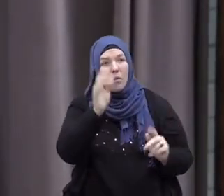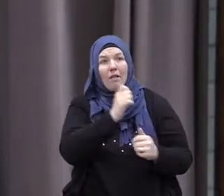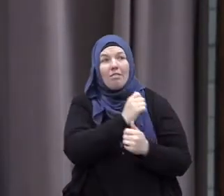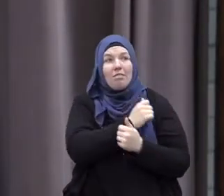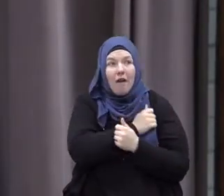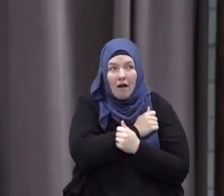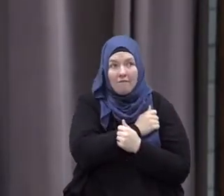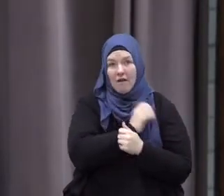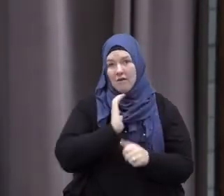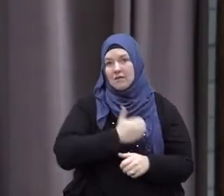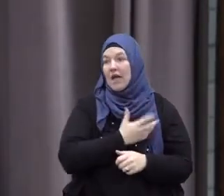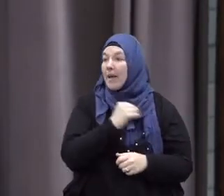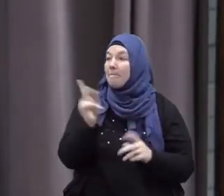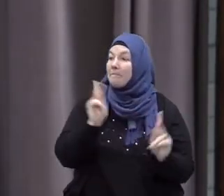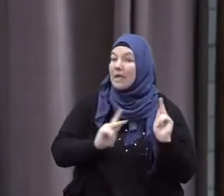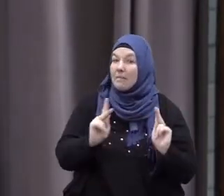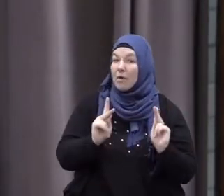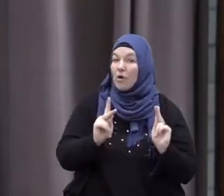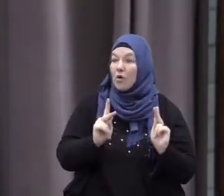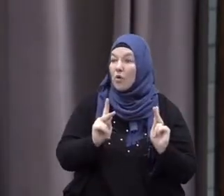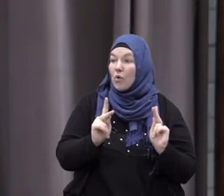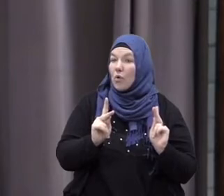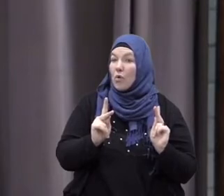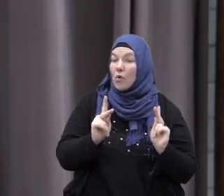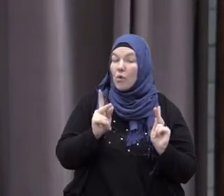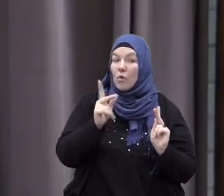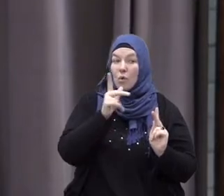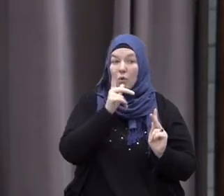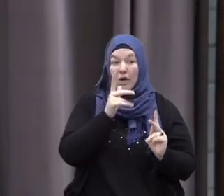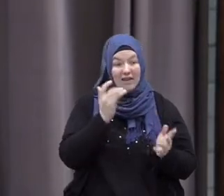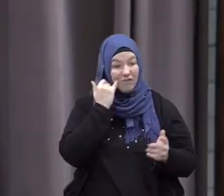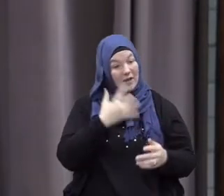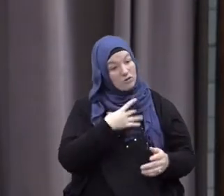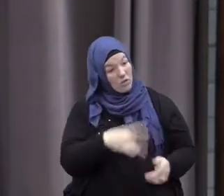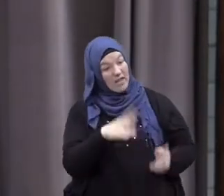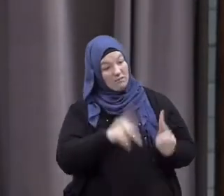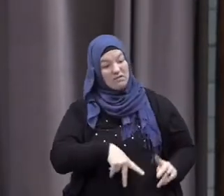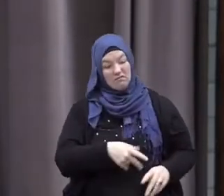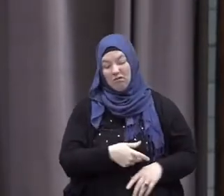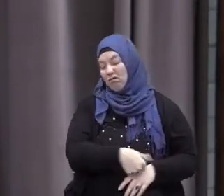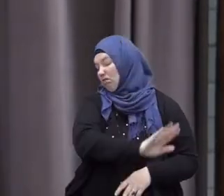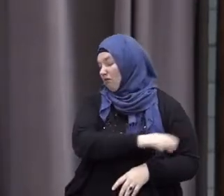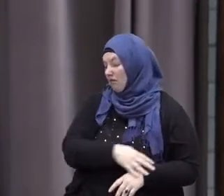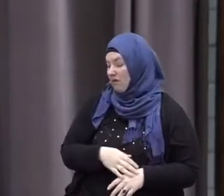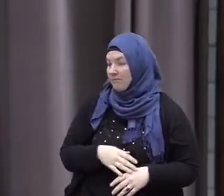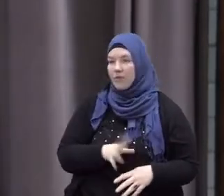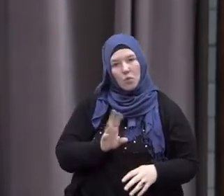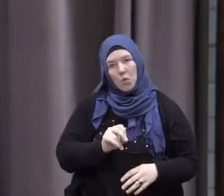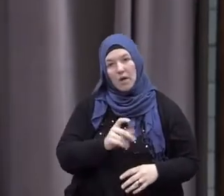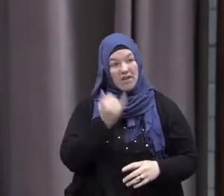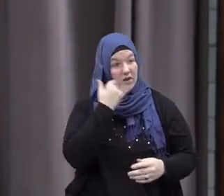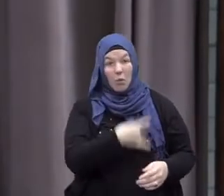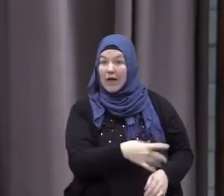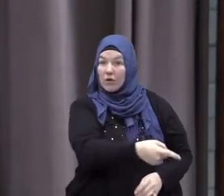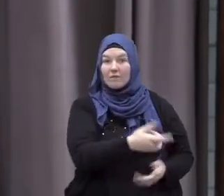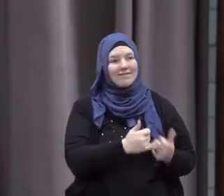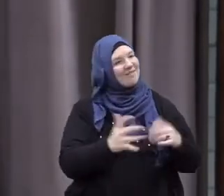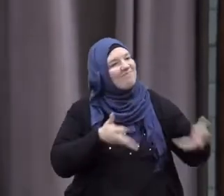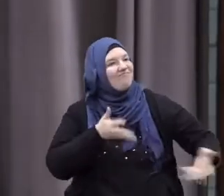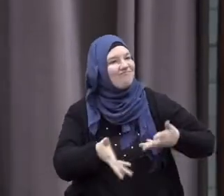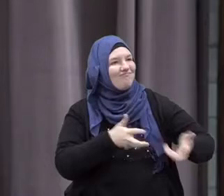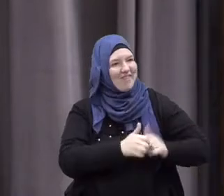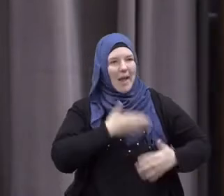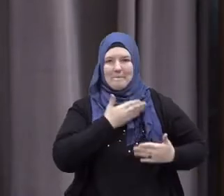we hate. People who love us and people who fight us. They should see our best manners.